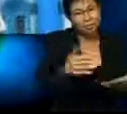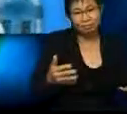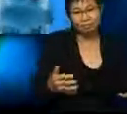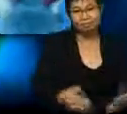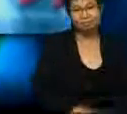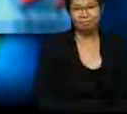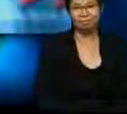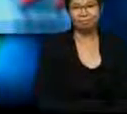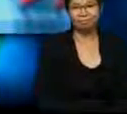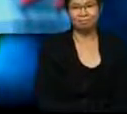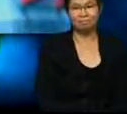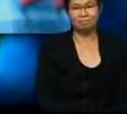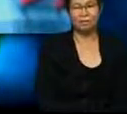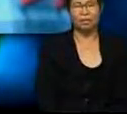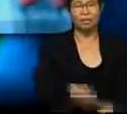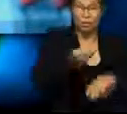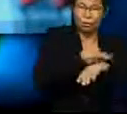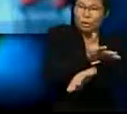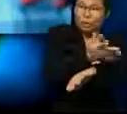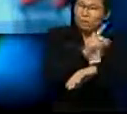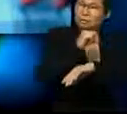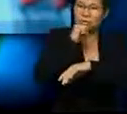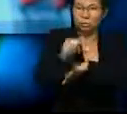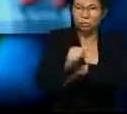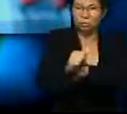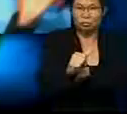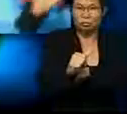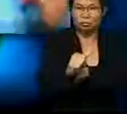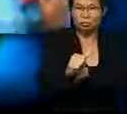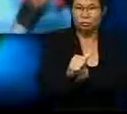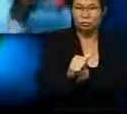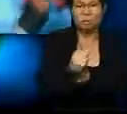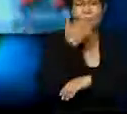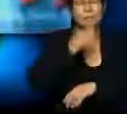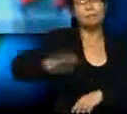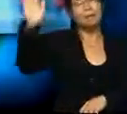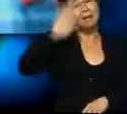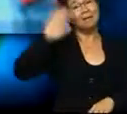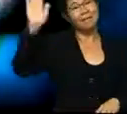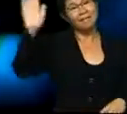Waste not, want not. Bye.